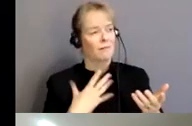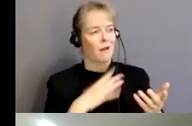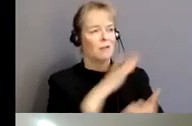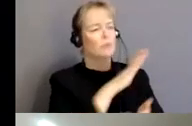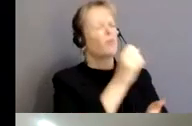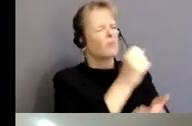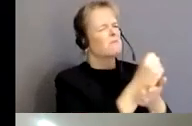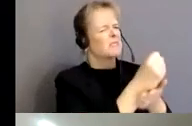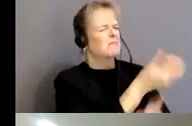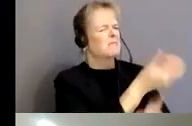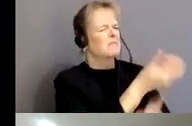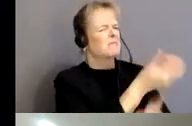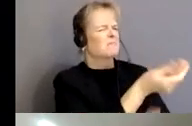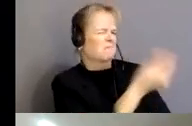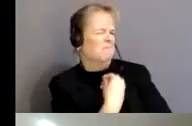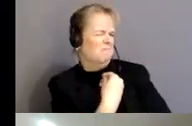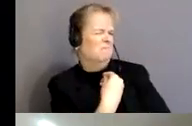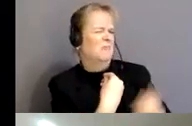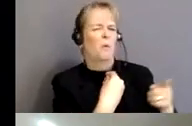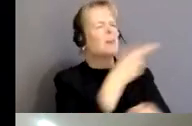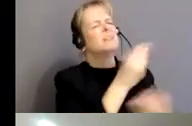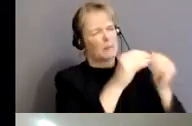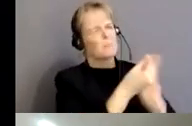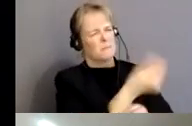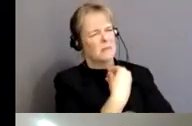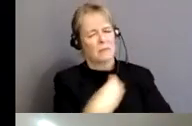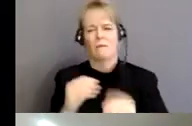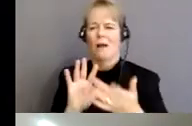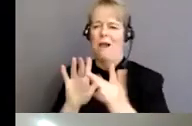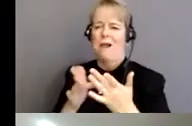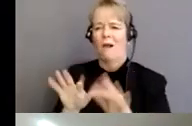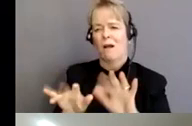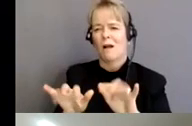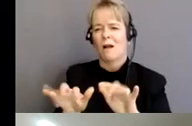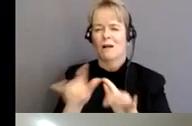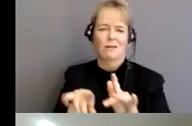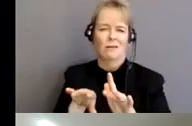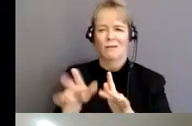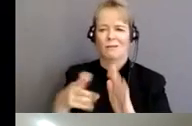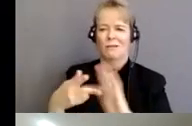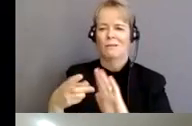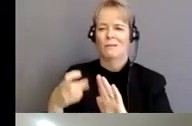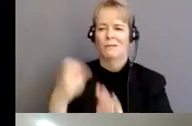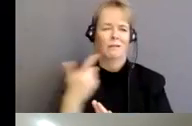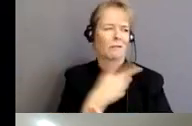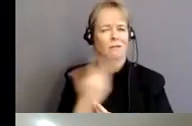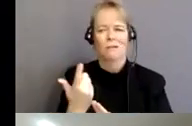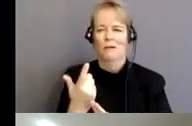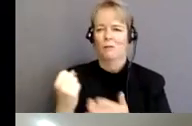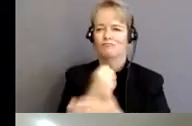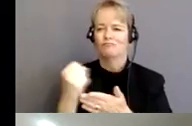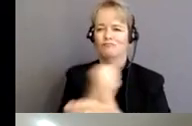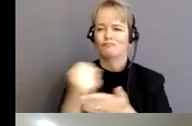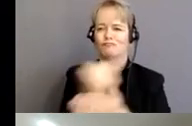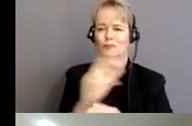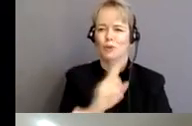card or they've got their Visa number, then they could do online banking. There's so many loopholes that people could take advantage of individuals